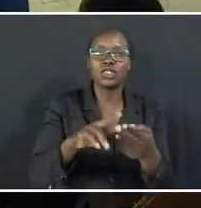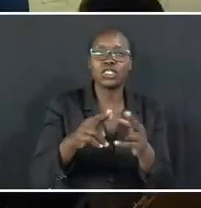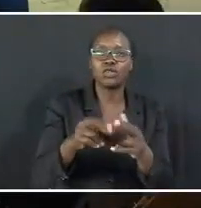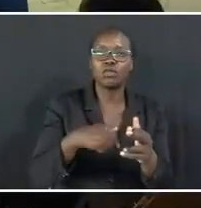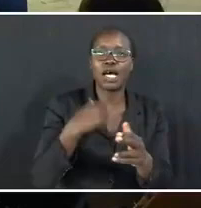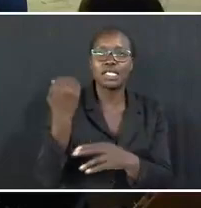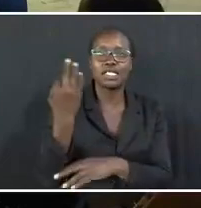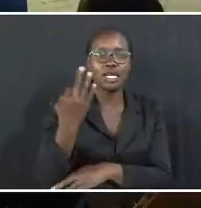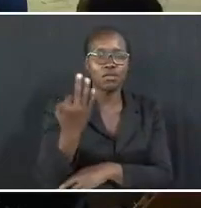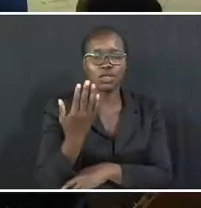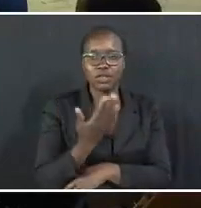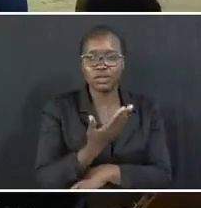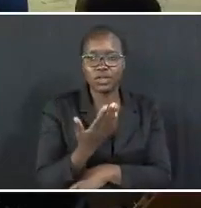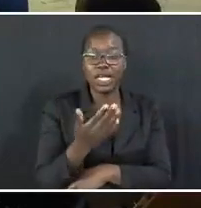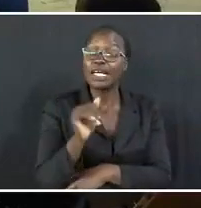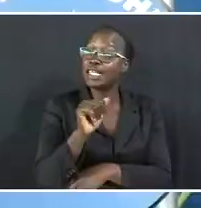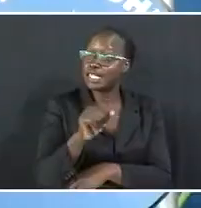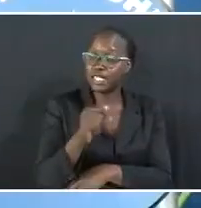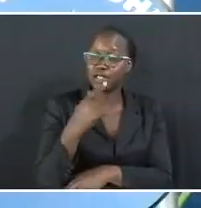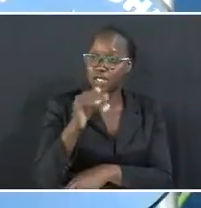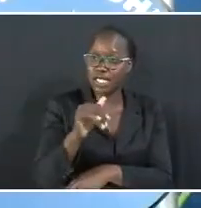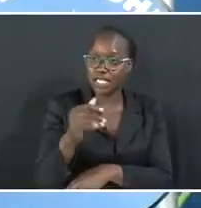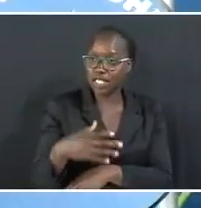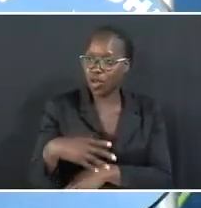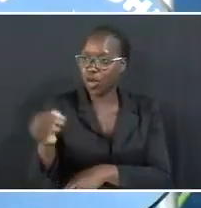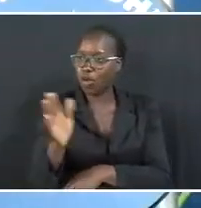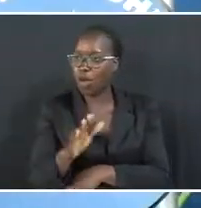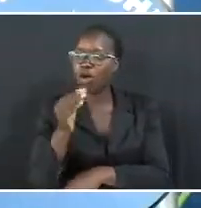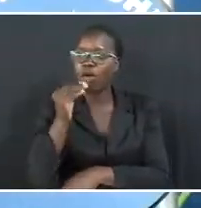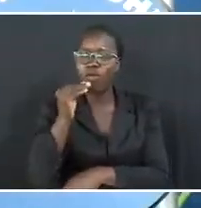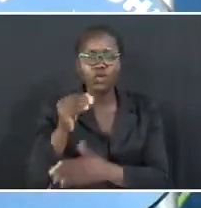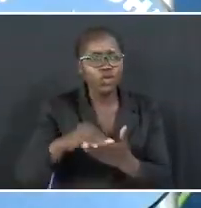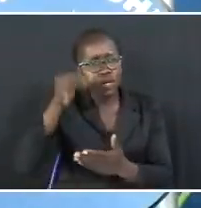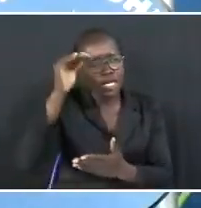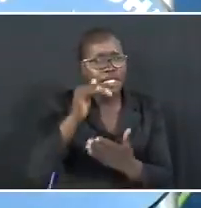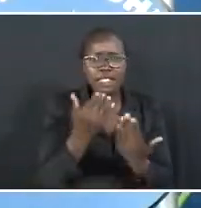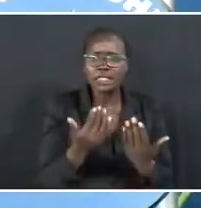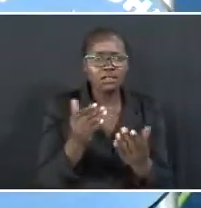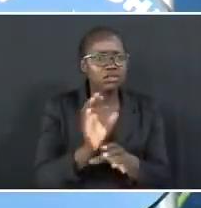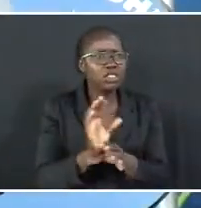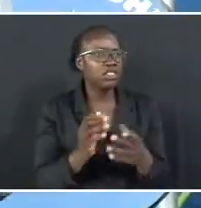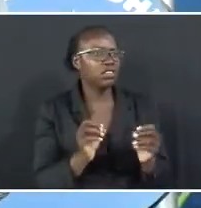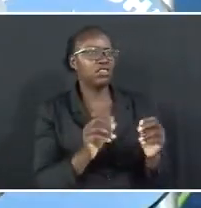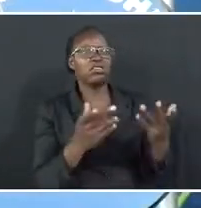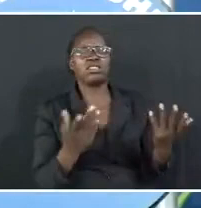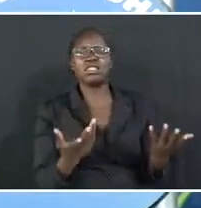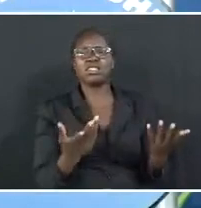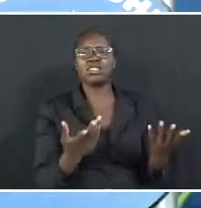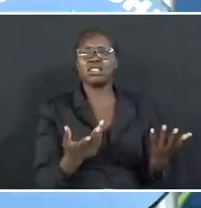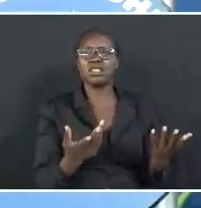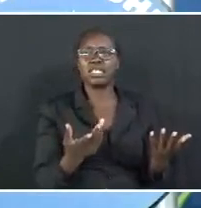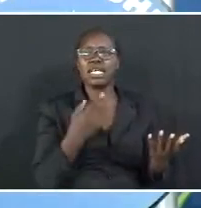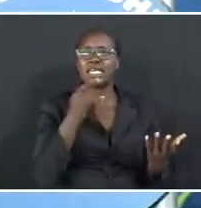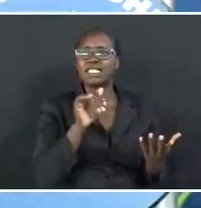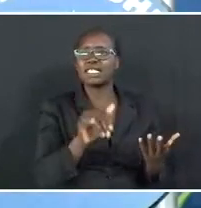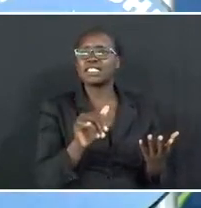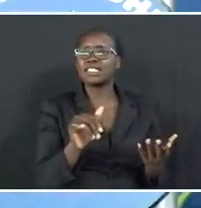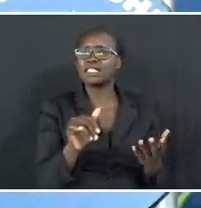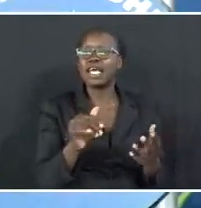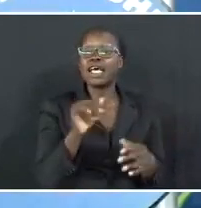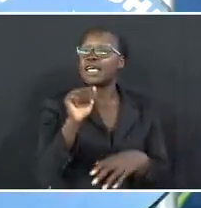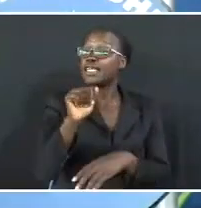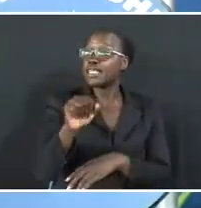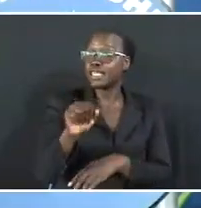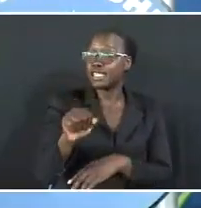to my sermon. Yes, so that when they go home and their mom is like, what did you learn in church? They're like, okay, Jannel said this. Yes.